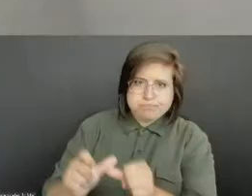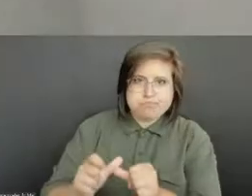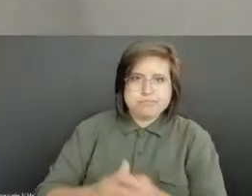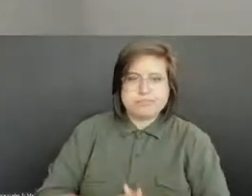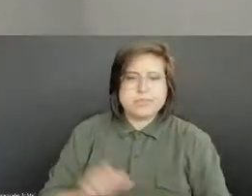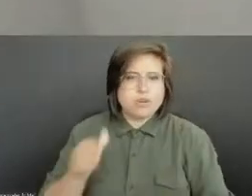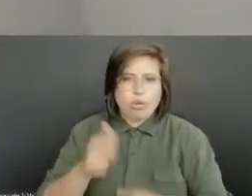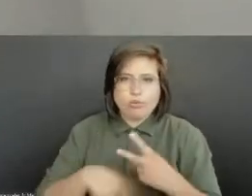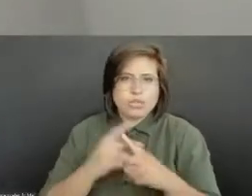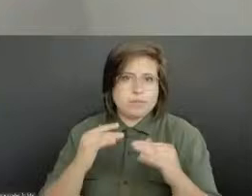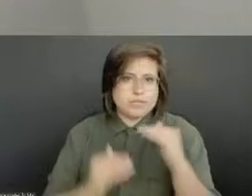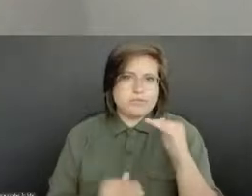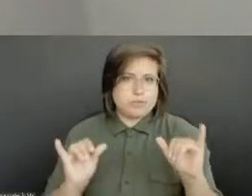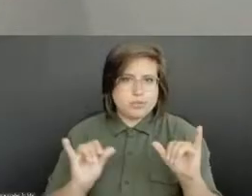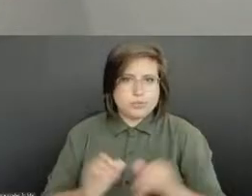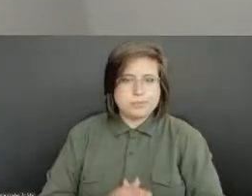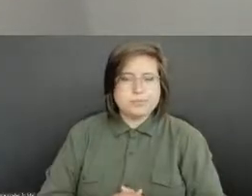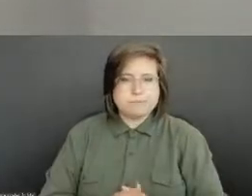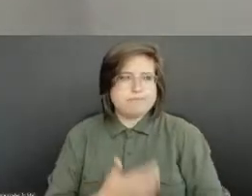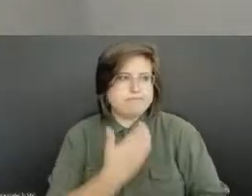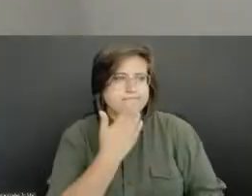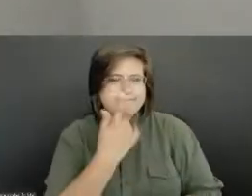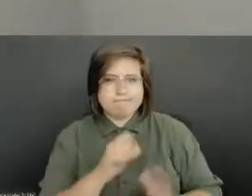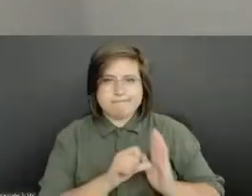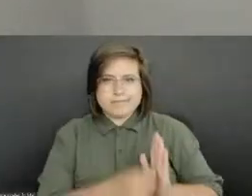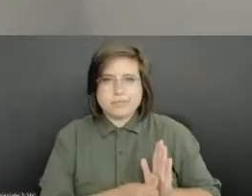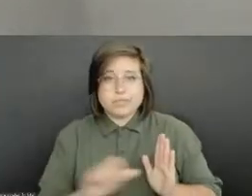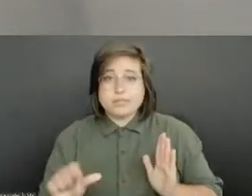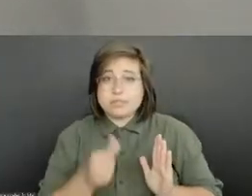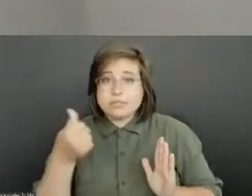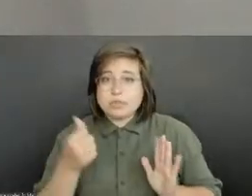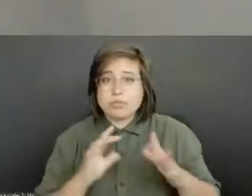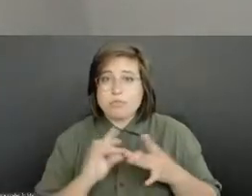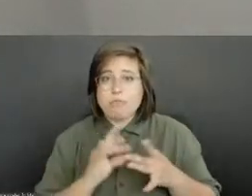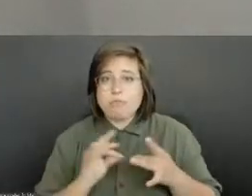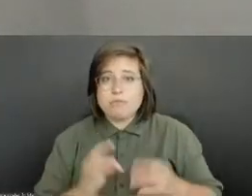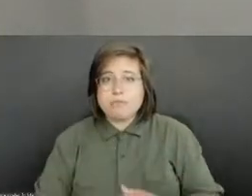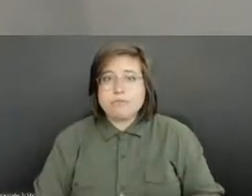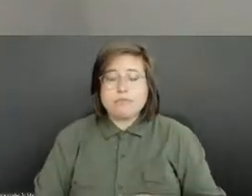Thank you for that emphasis, Mr. Watts. Anyone else?